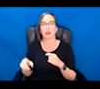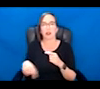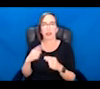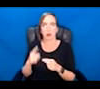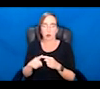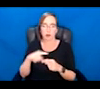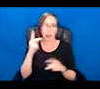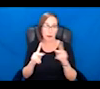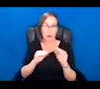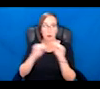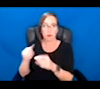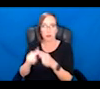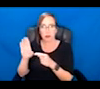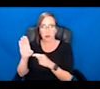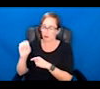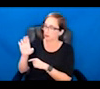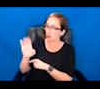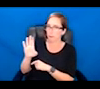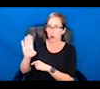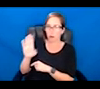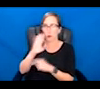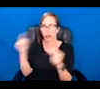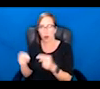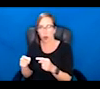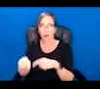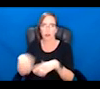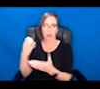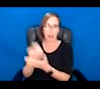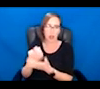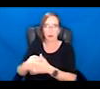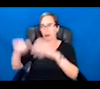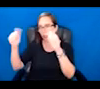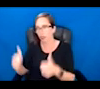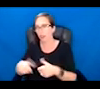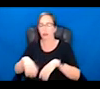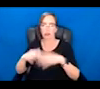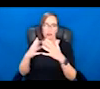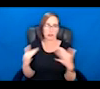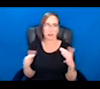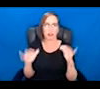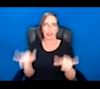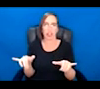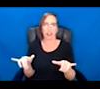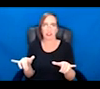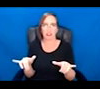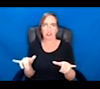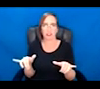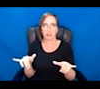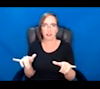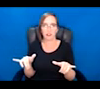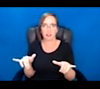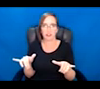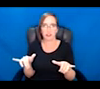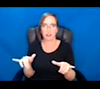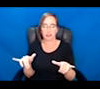suburbs and so forth, being put out over the news lines. And how that further entrenches that kind